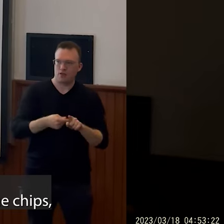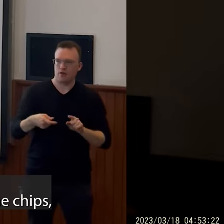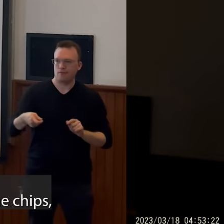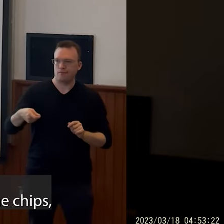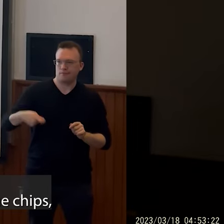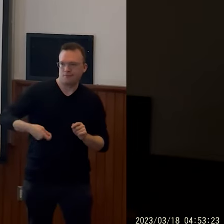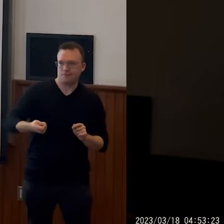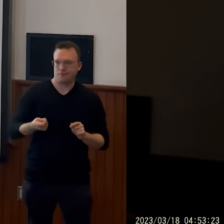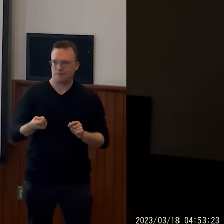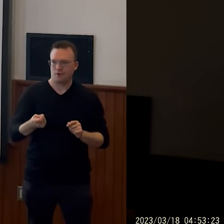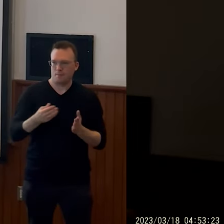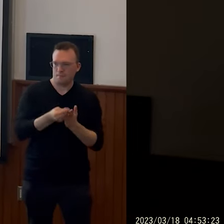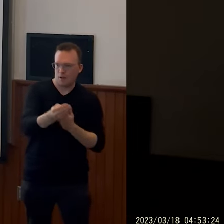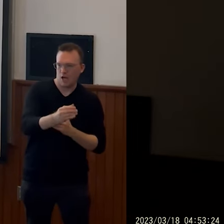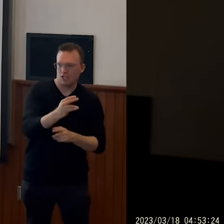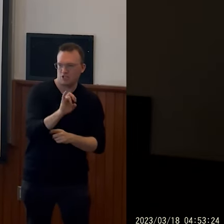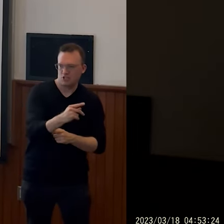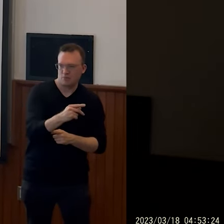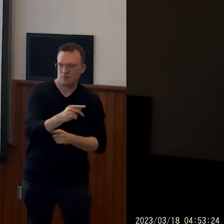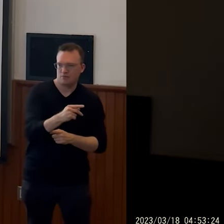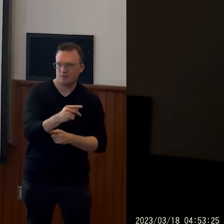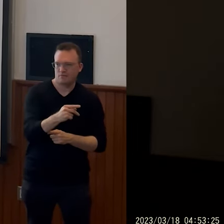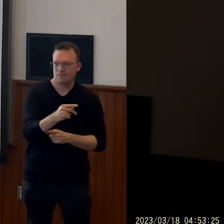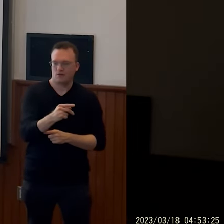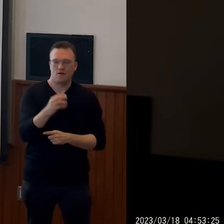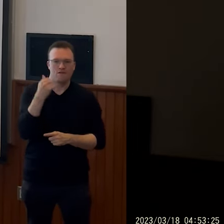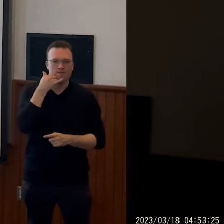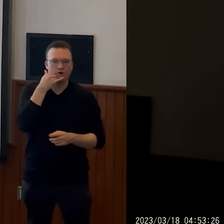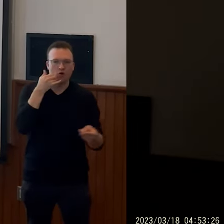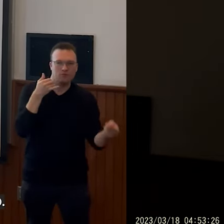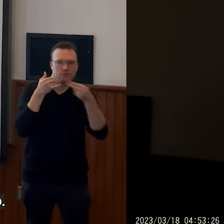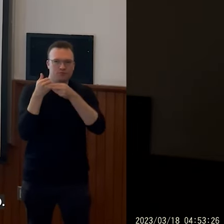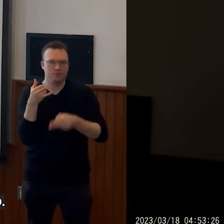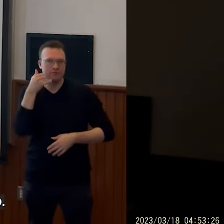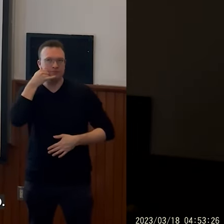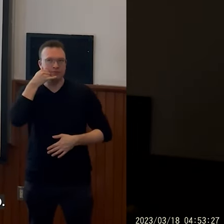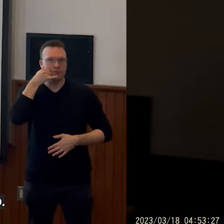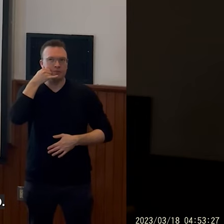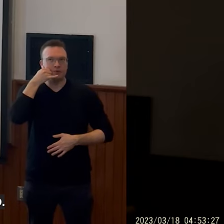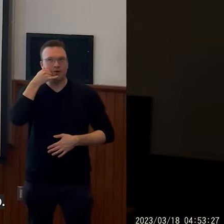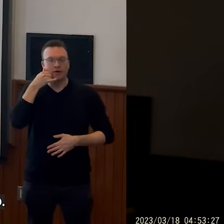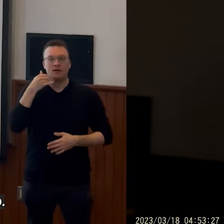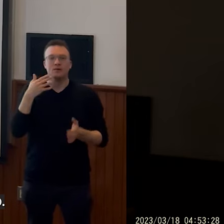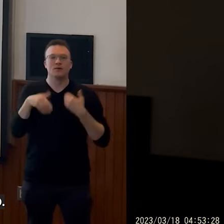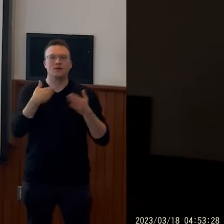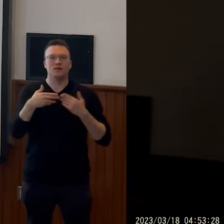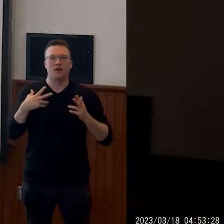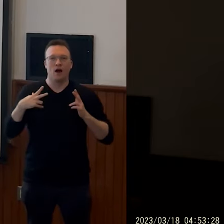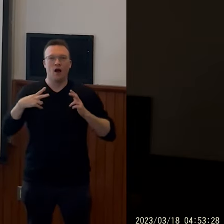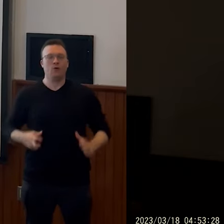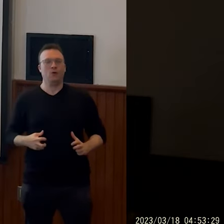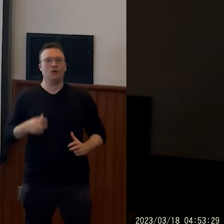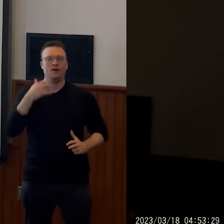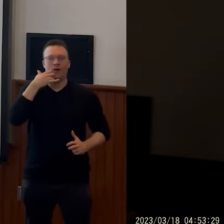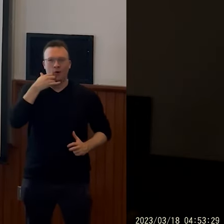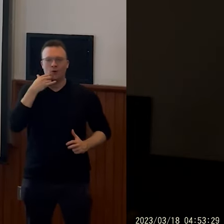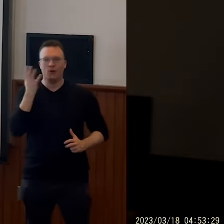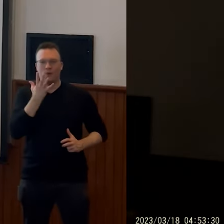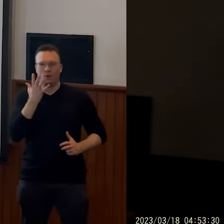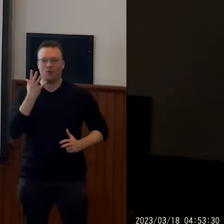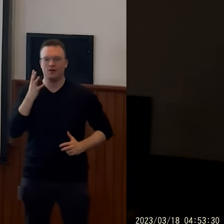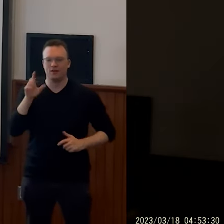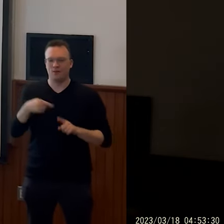chip, you can buy the chips onto your mobile phone, you can have orgasm on the go. This was the